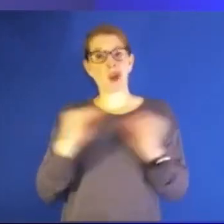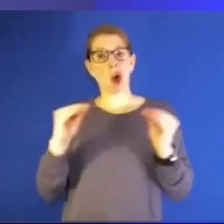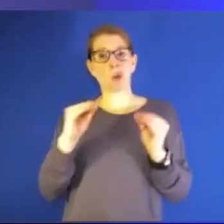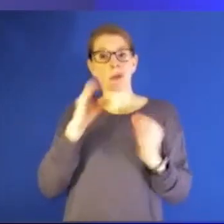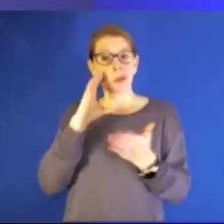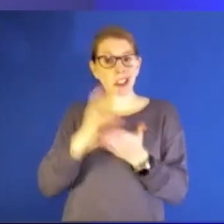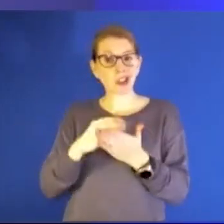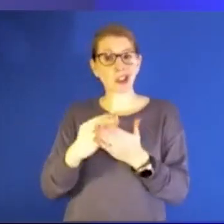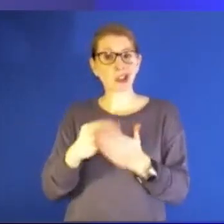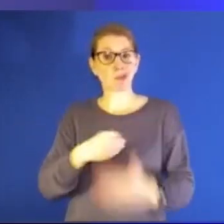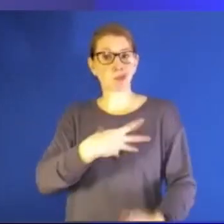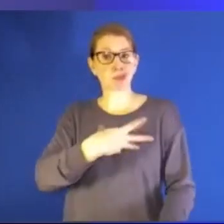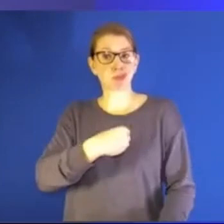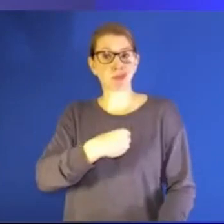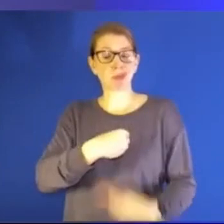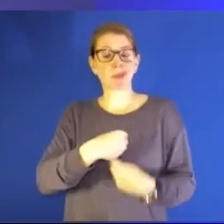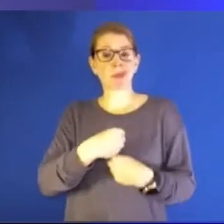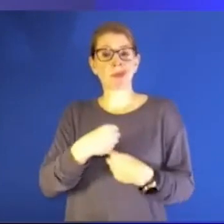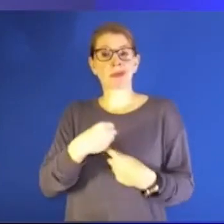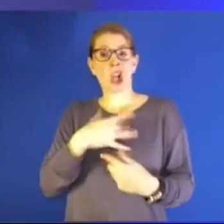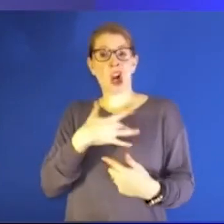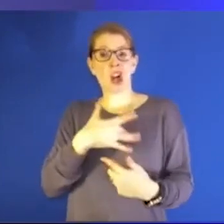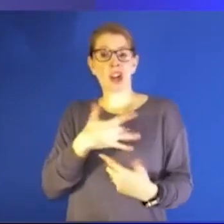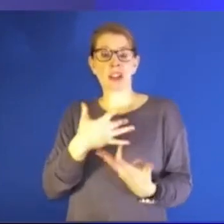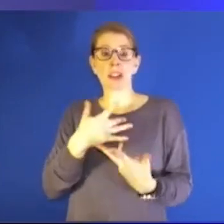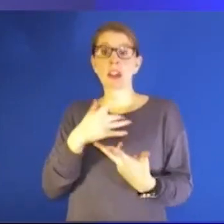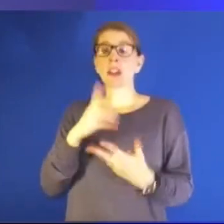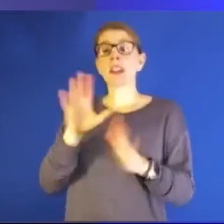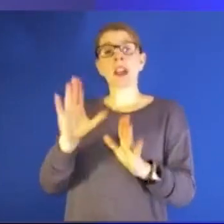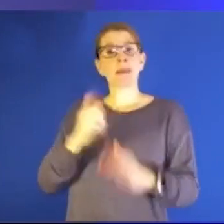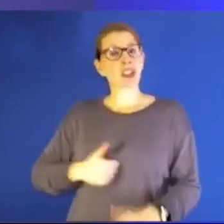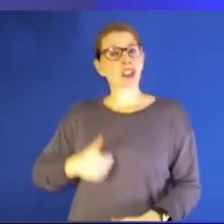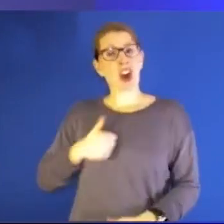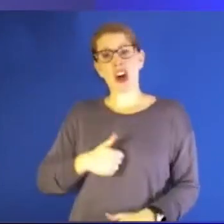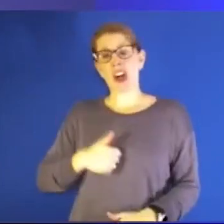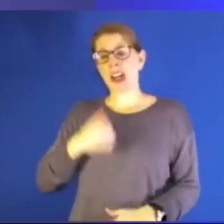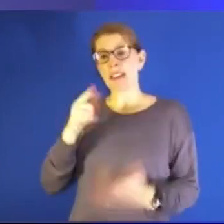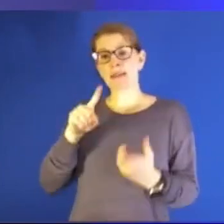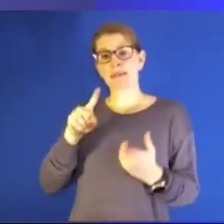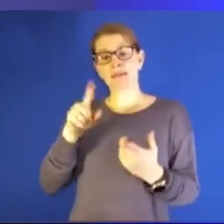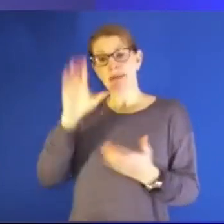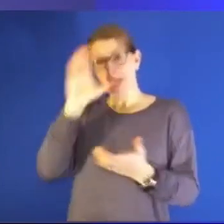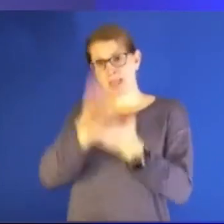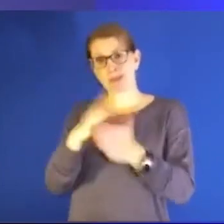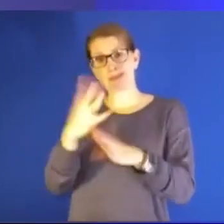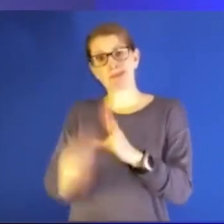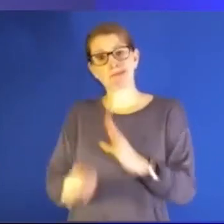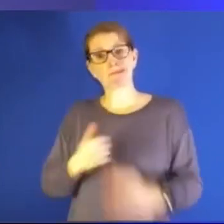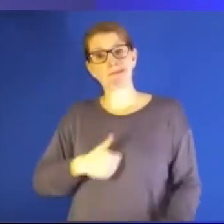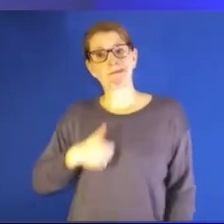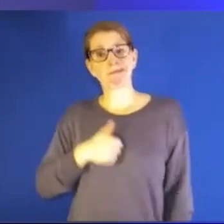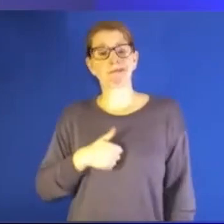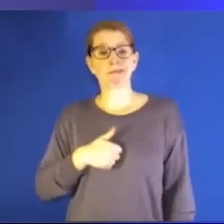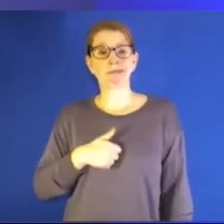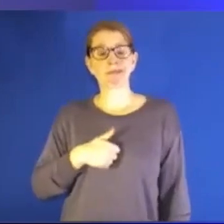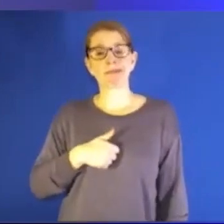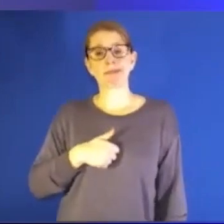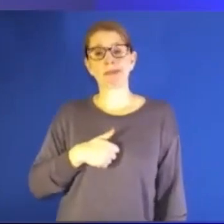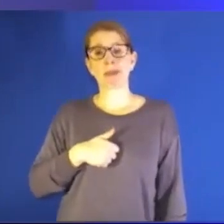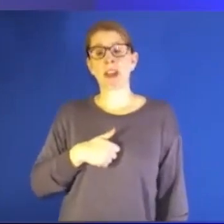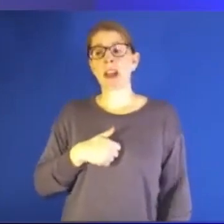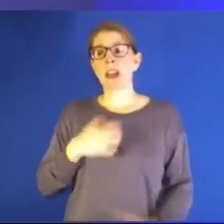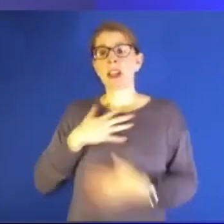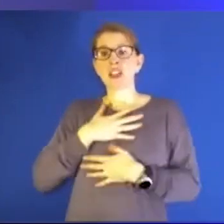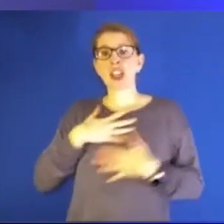Certainly, that's a really stressful event, and I'm sorry, Shirley, that happened. chest discomfort can come on for lots